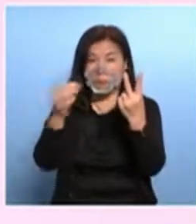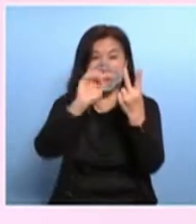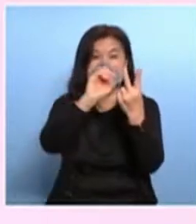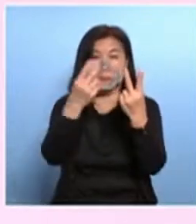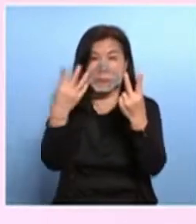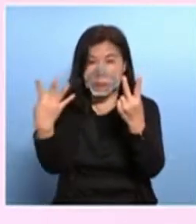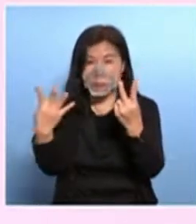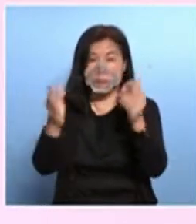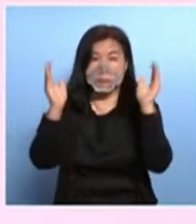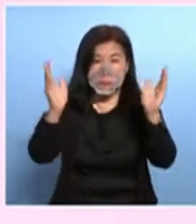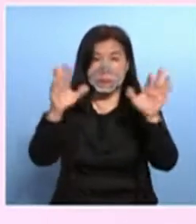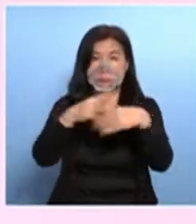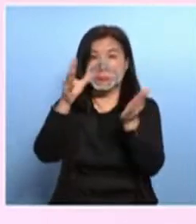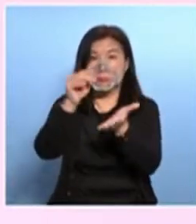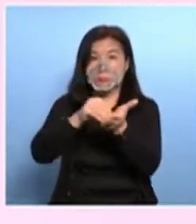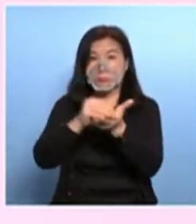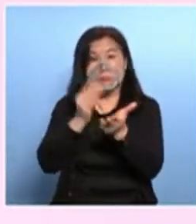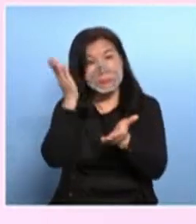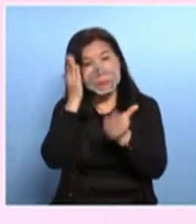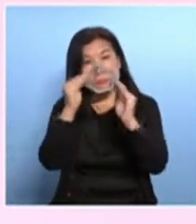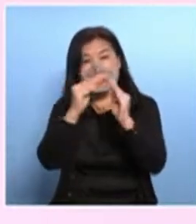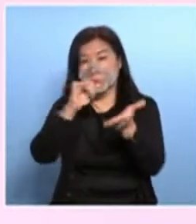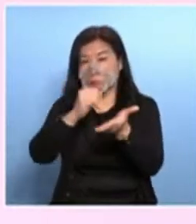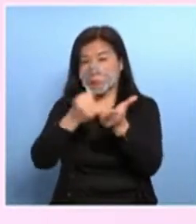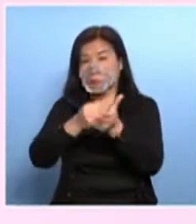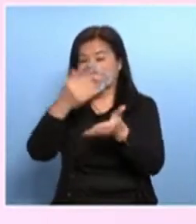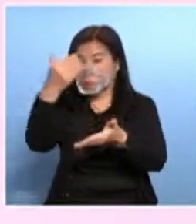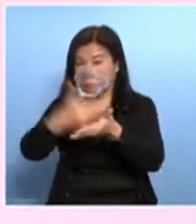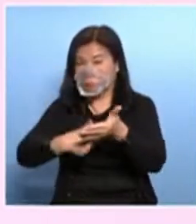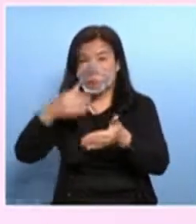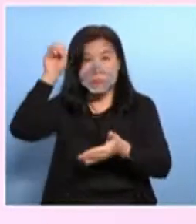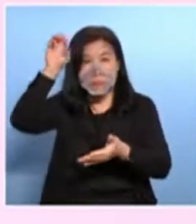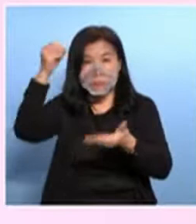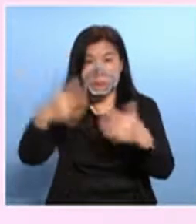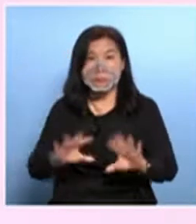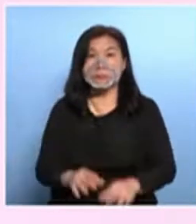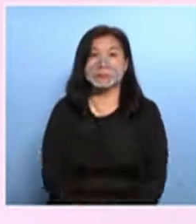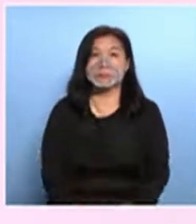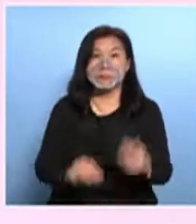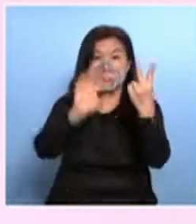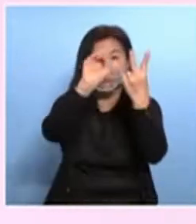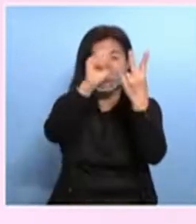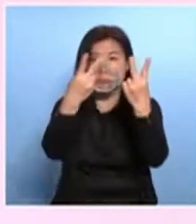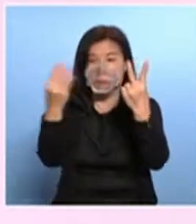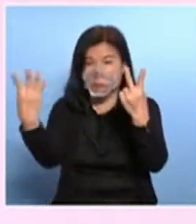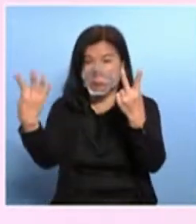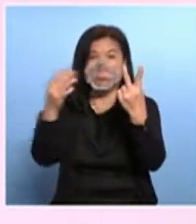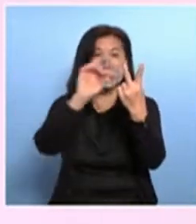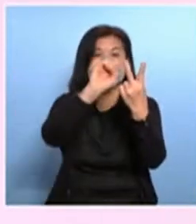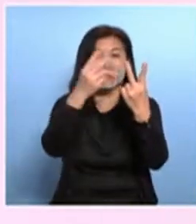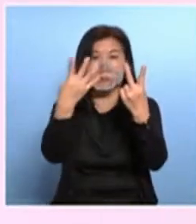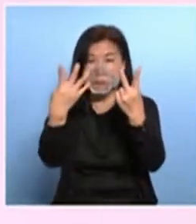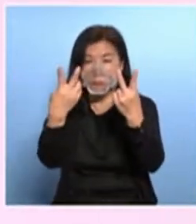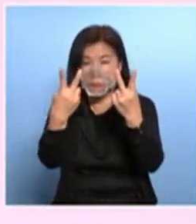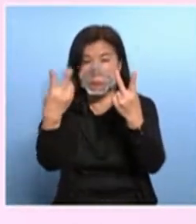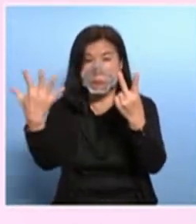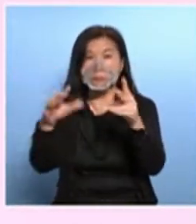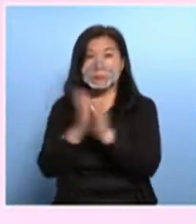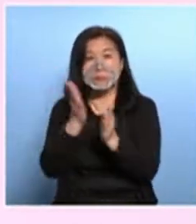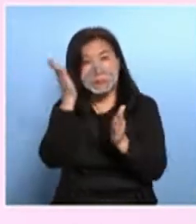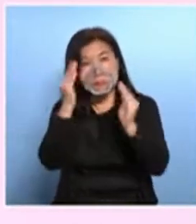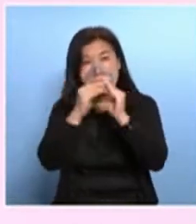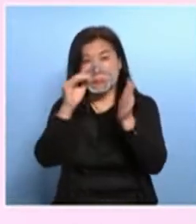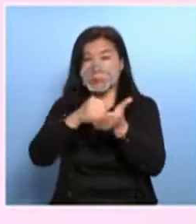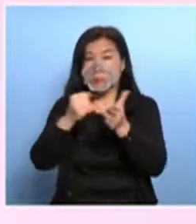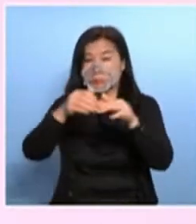proposal regarding rates concession for domestic properties will be rolled out in the first phase in year 2023 to 24, whereas